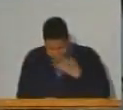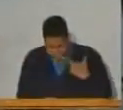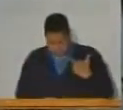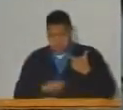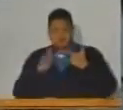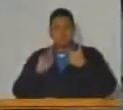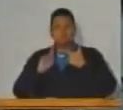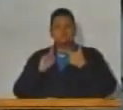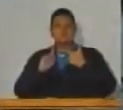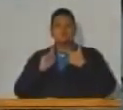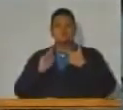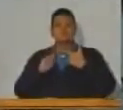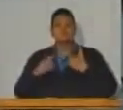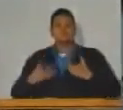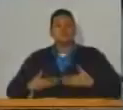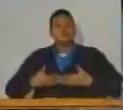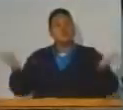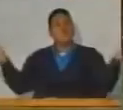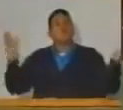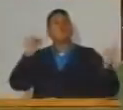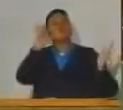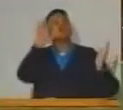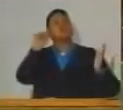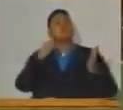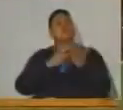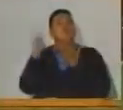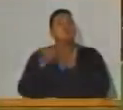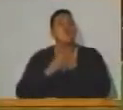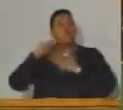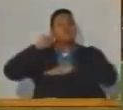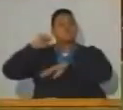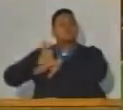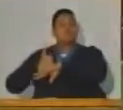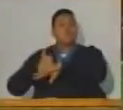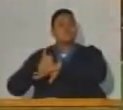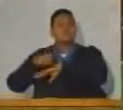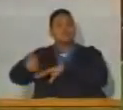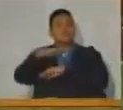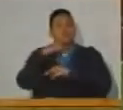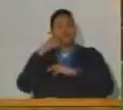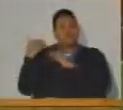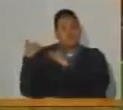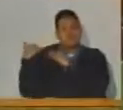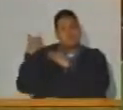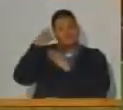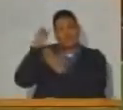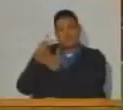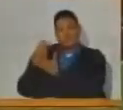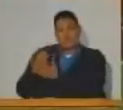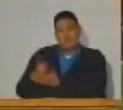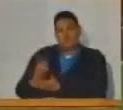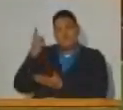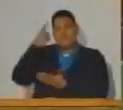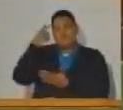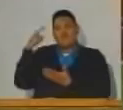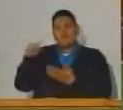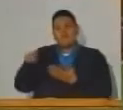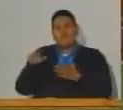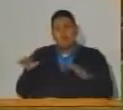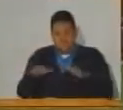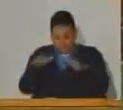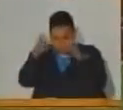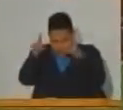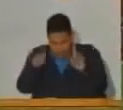Rollout of the ICT program, starting with the setting up of the council responsible for approving priority